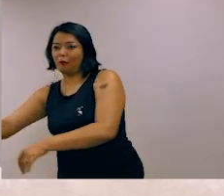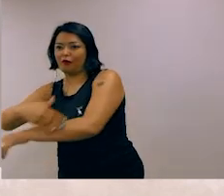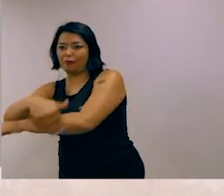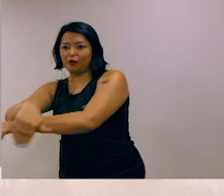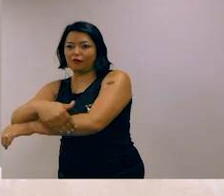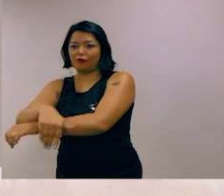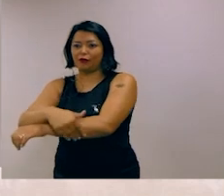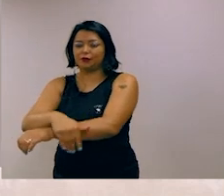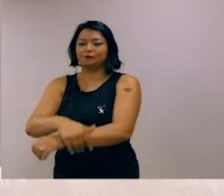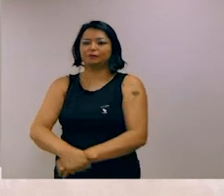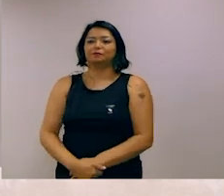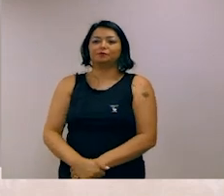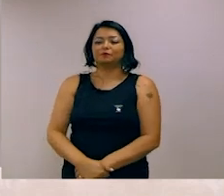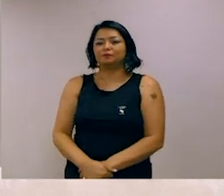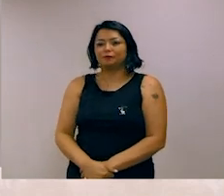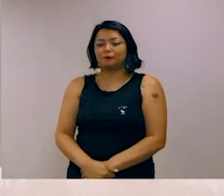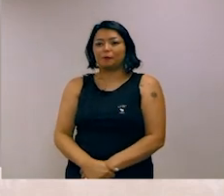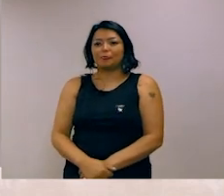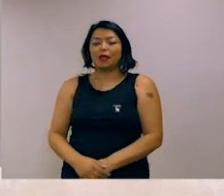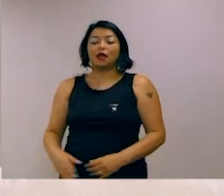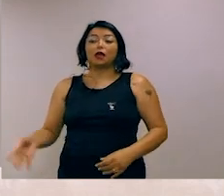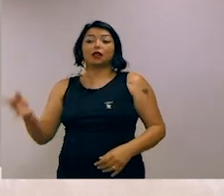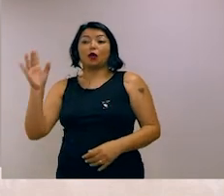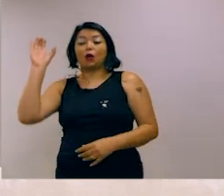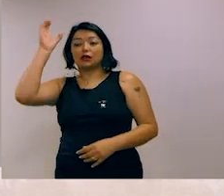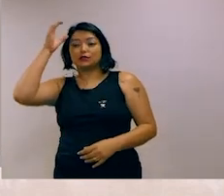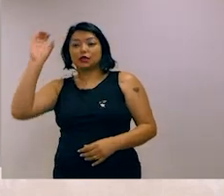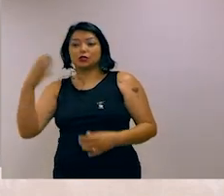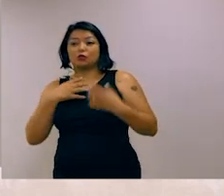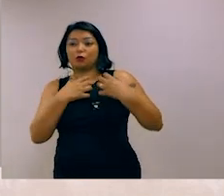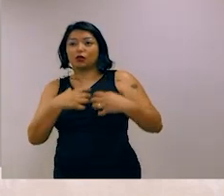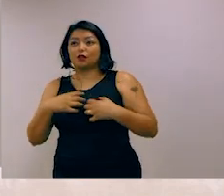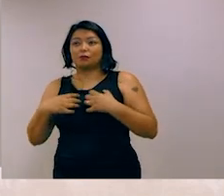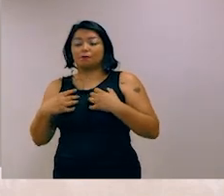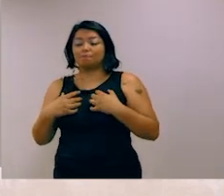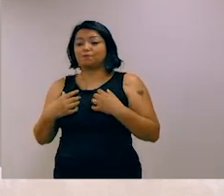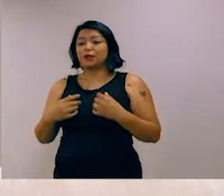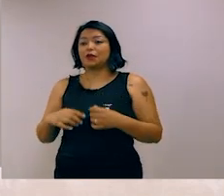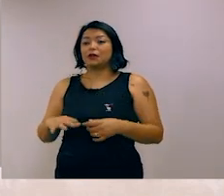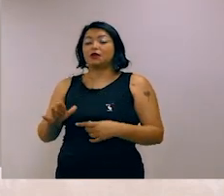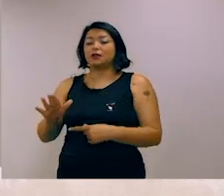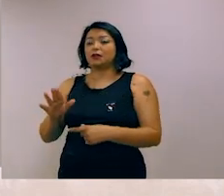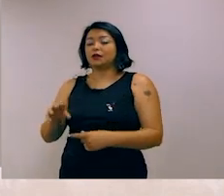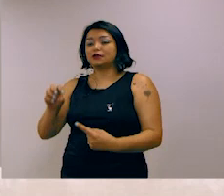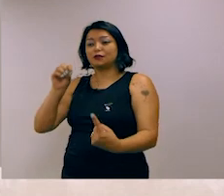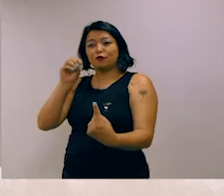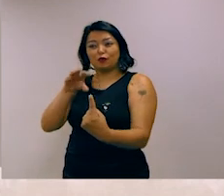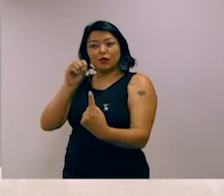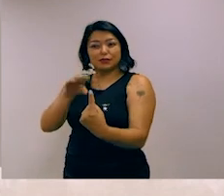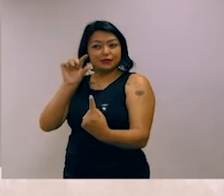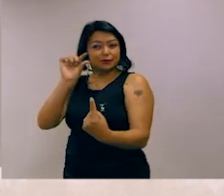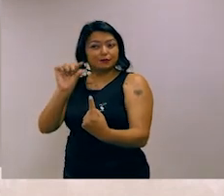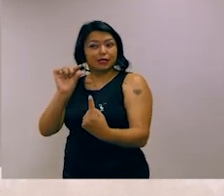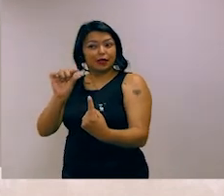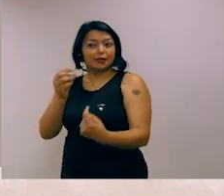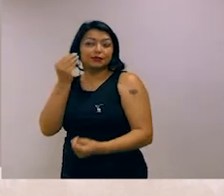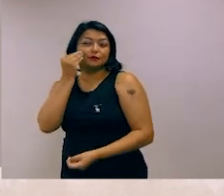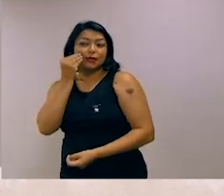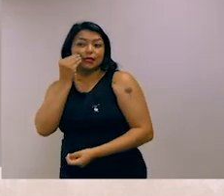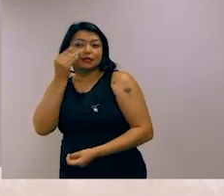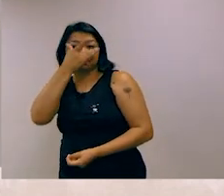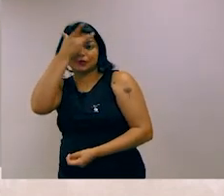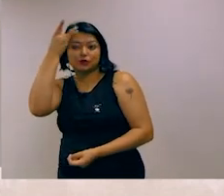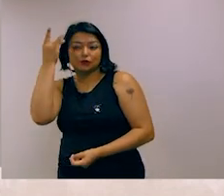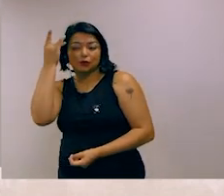science or nudges and design or UX, user experience. So if you think about it, both of